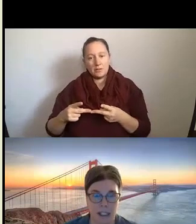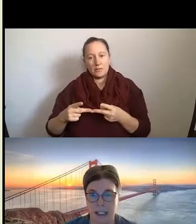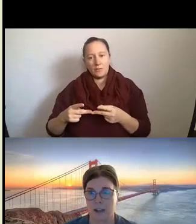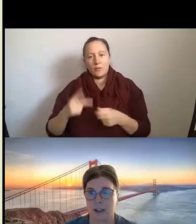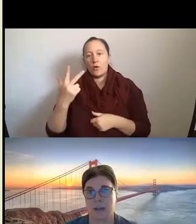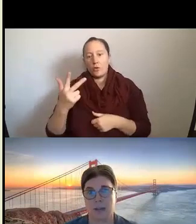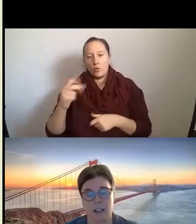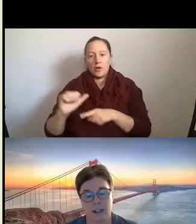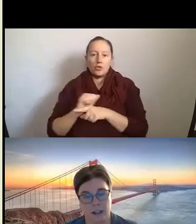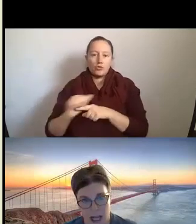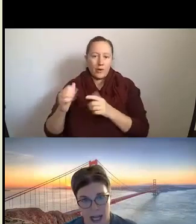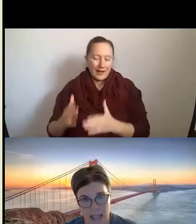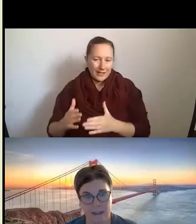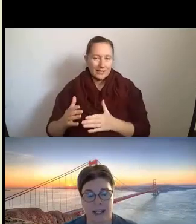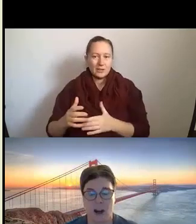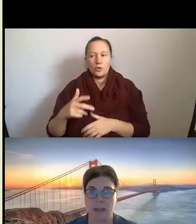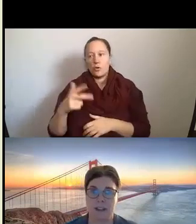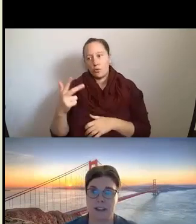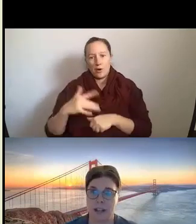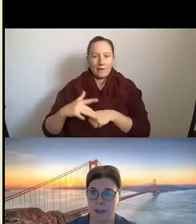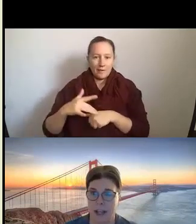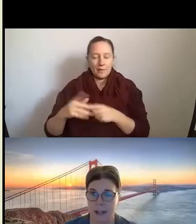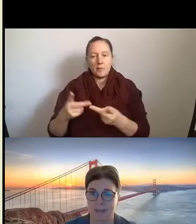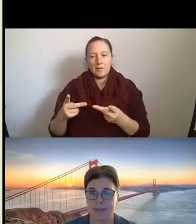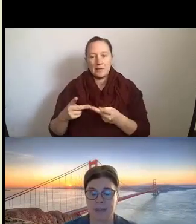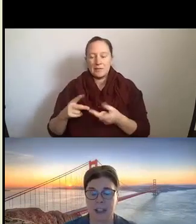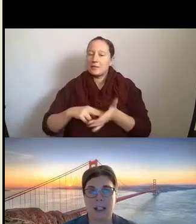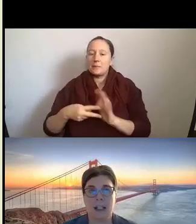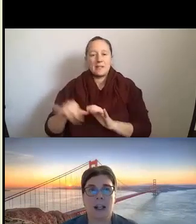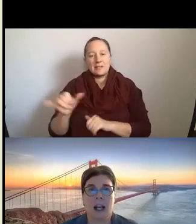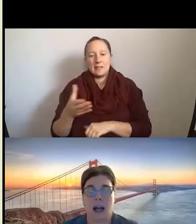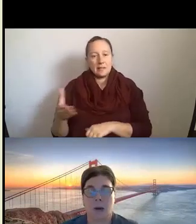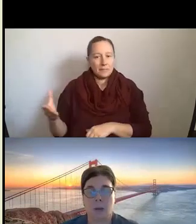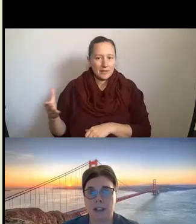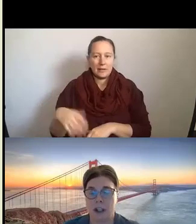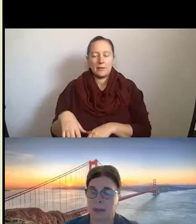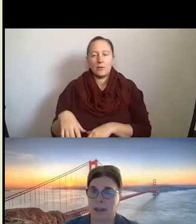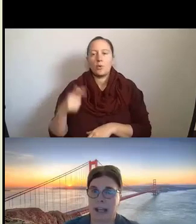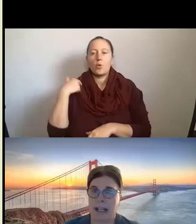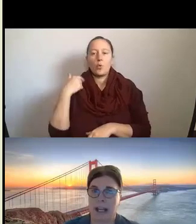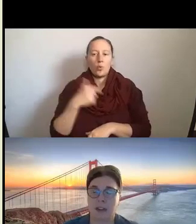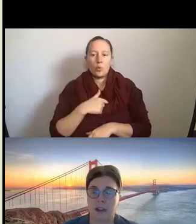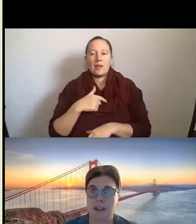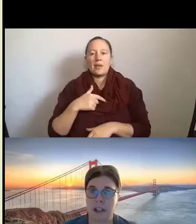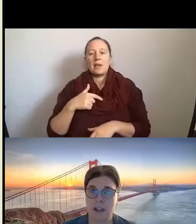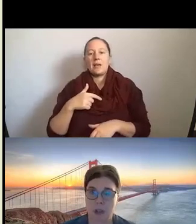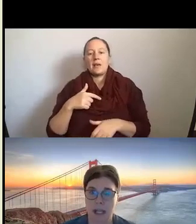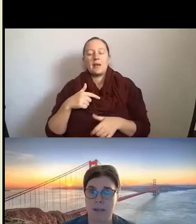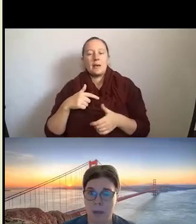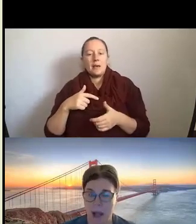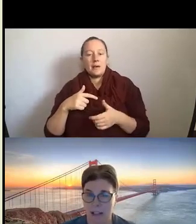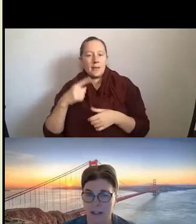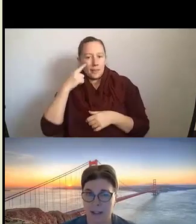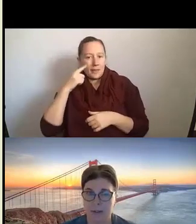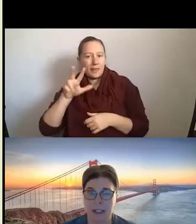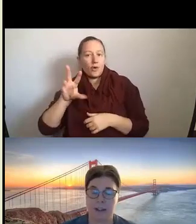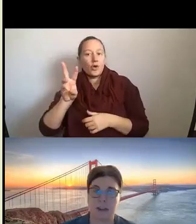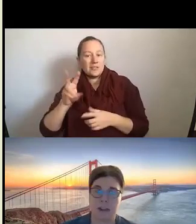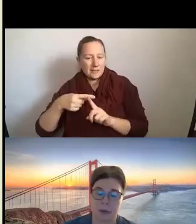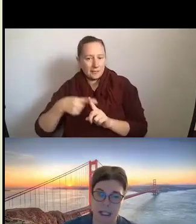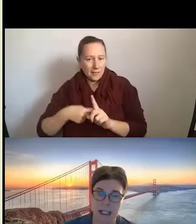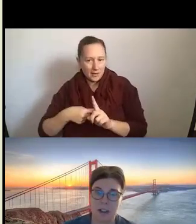and they can be appointed at any point during the budget period for a full 12 months. If you're going to appoint